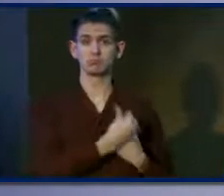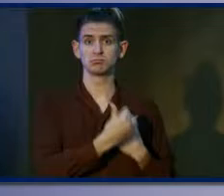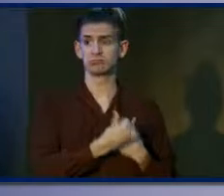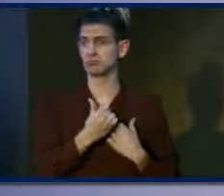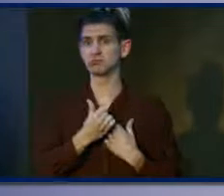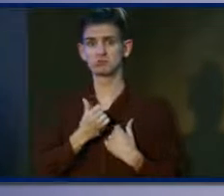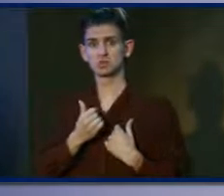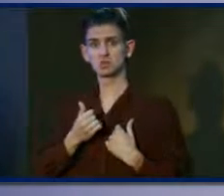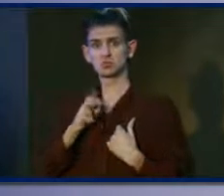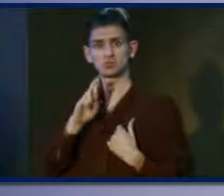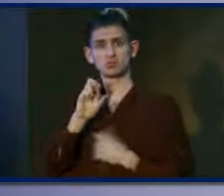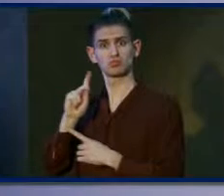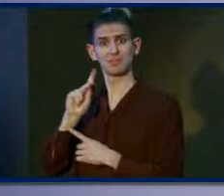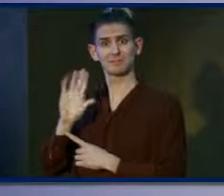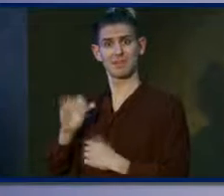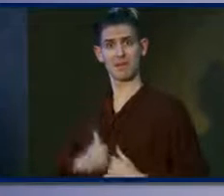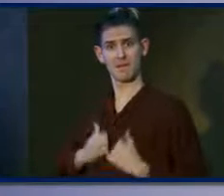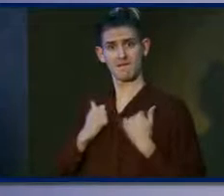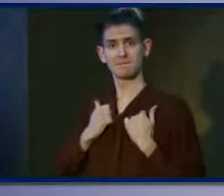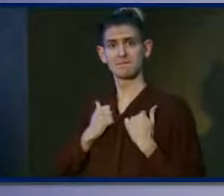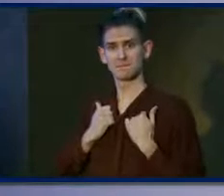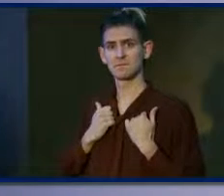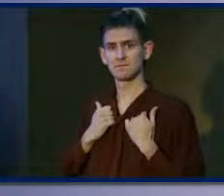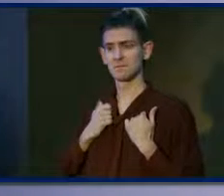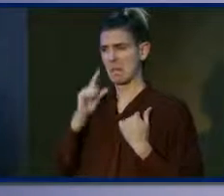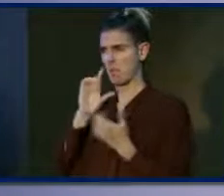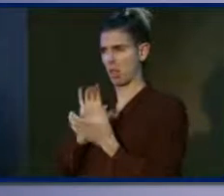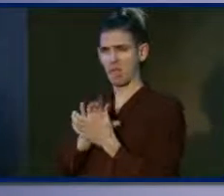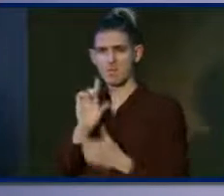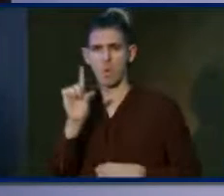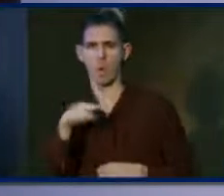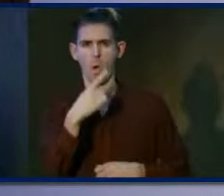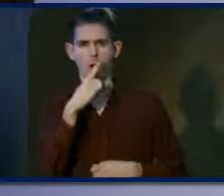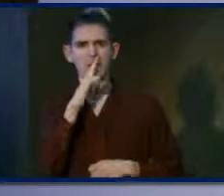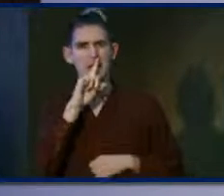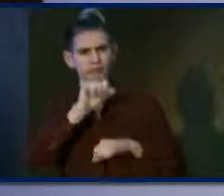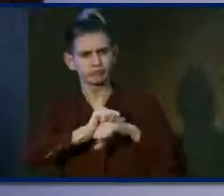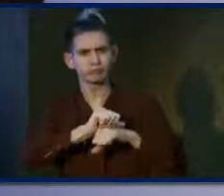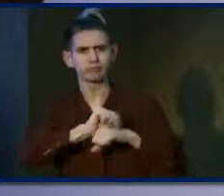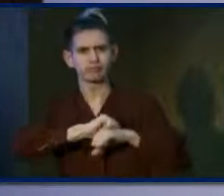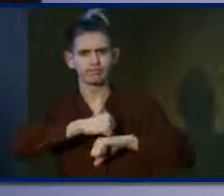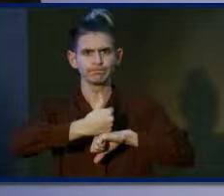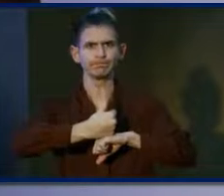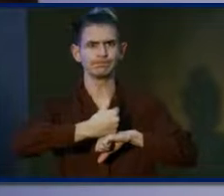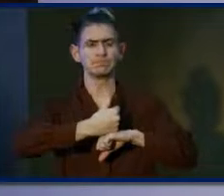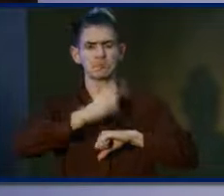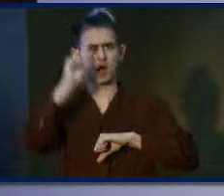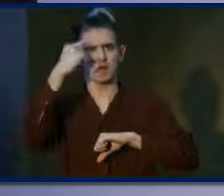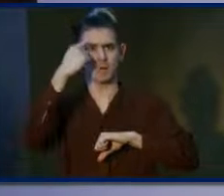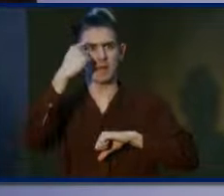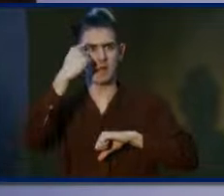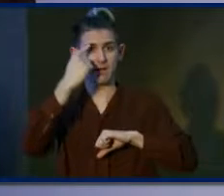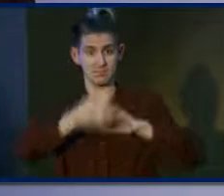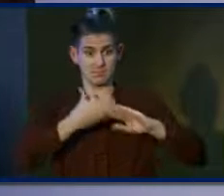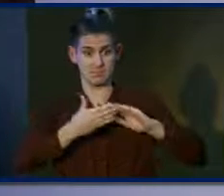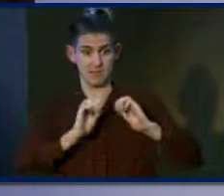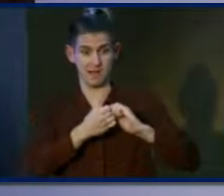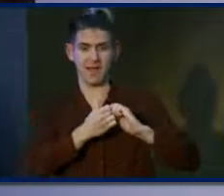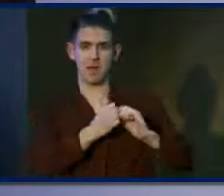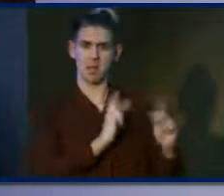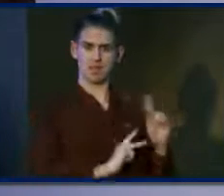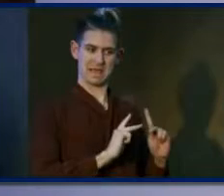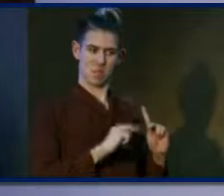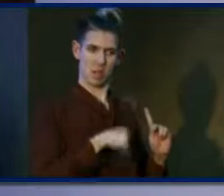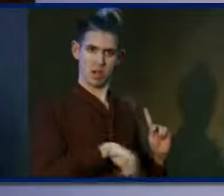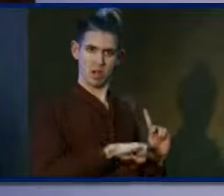They believe that the only legitimate government is one that governs by the consent of the people. And that's a core value. You can